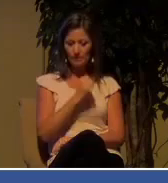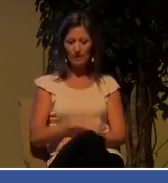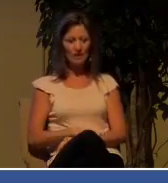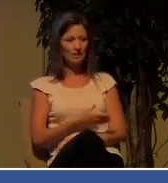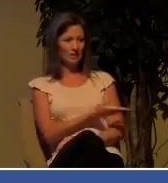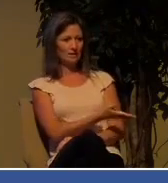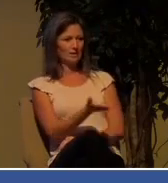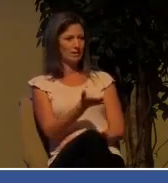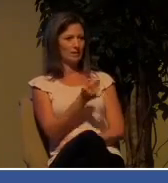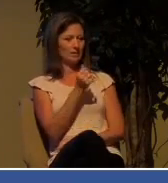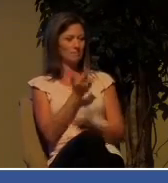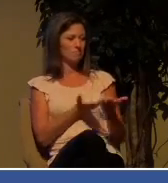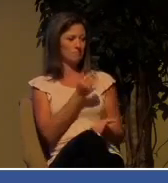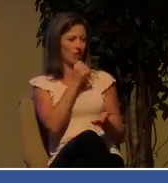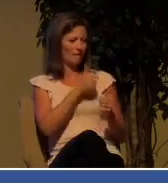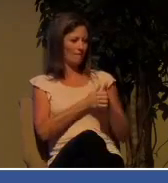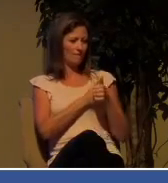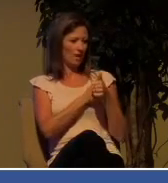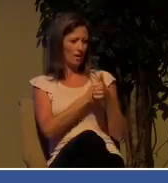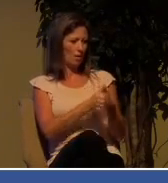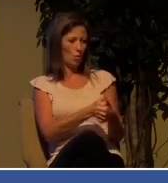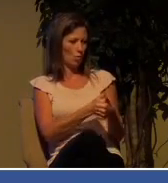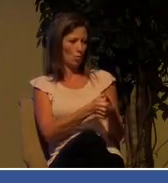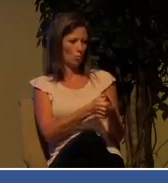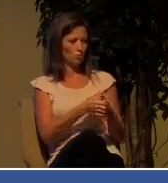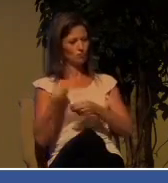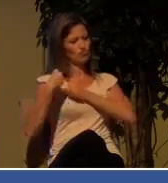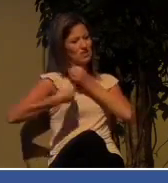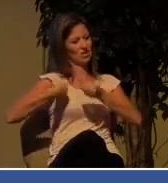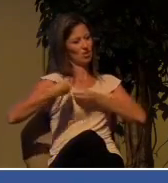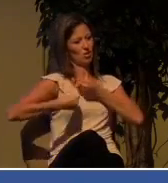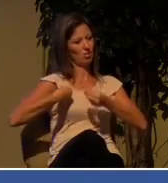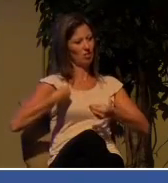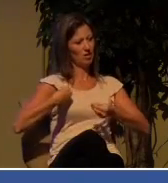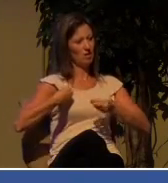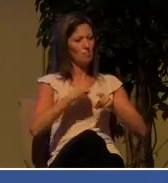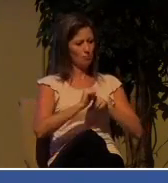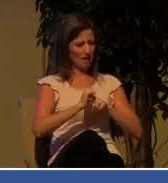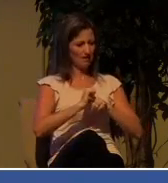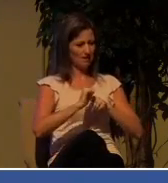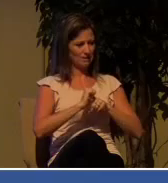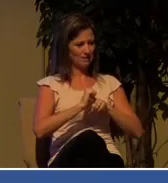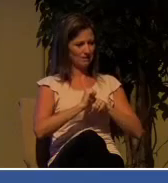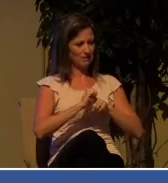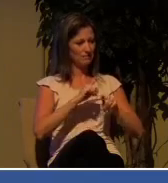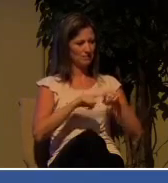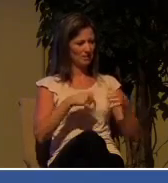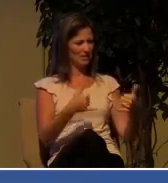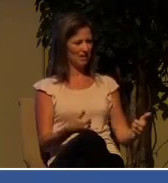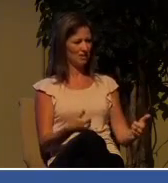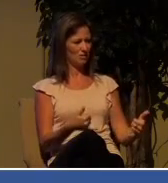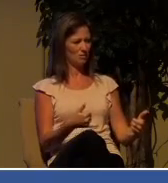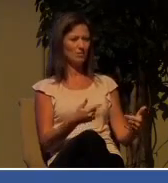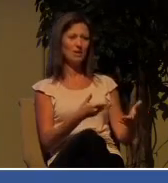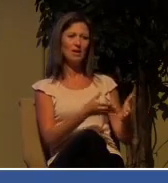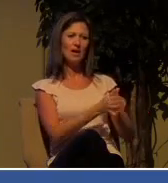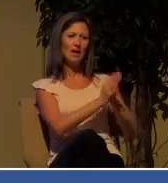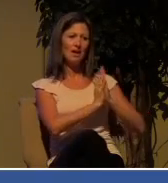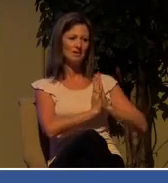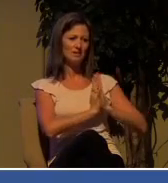their religious practices, now it was a question of turn to God, listen to his voice, and let him lead